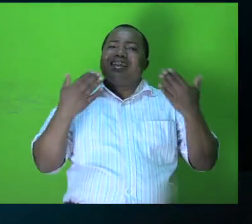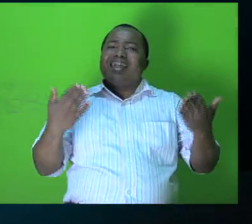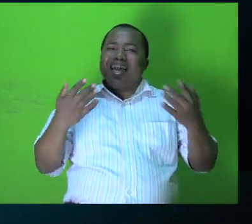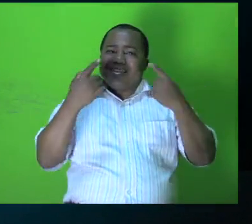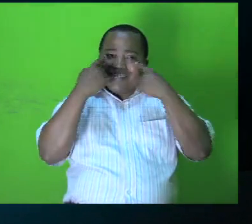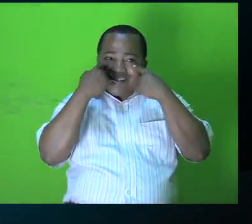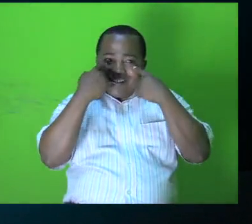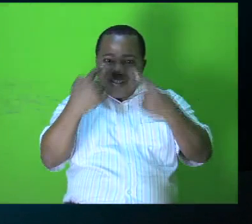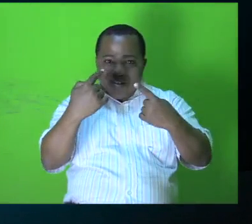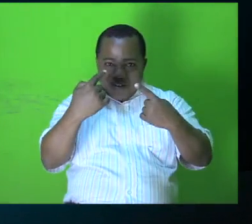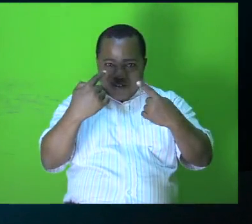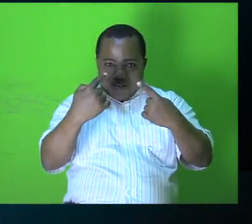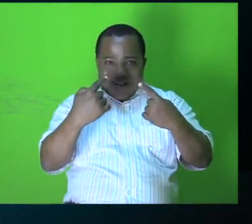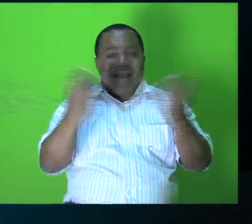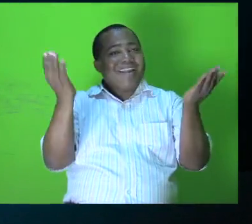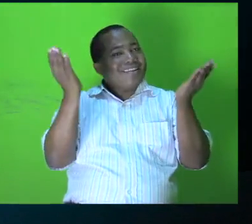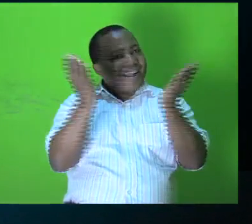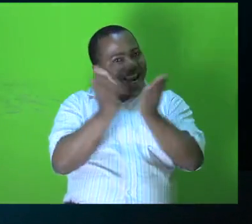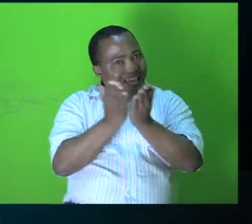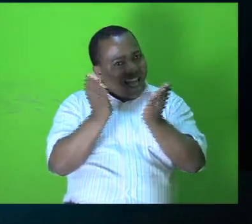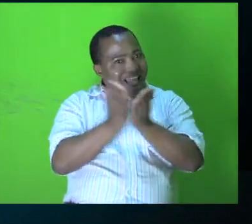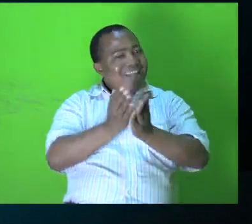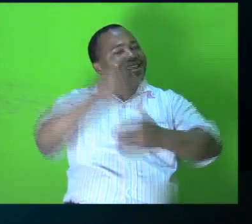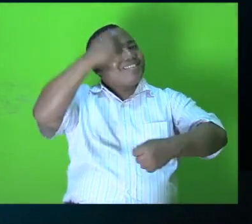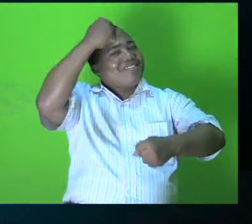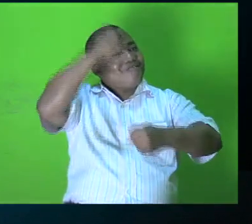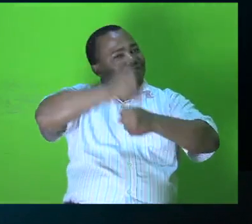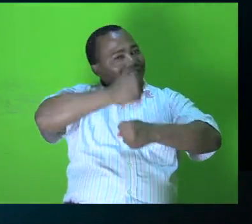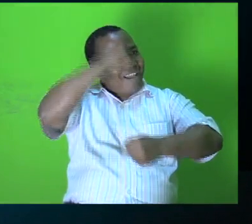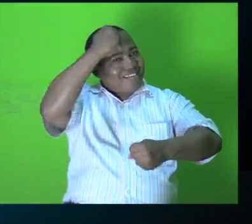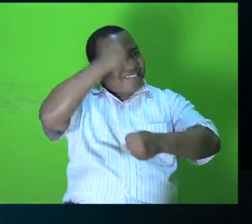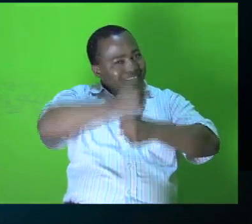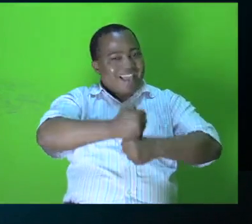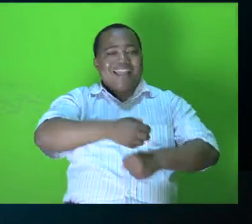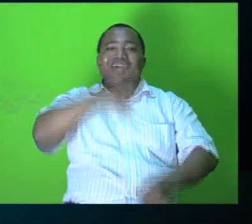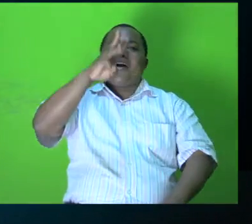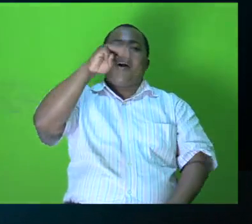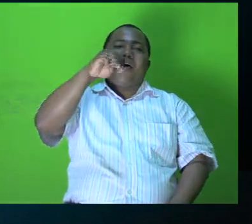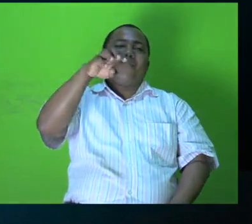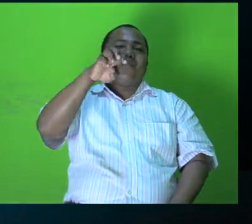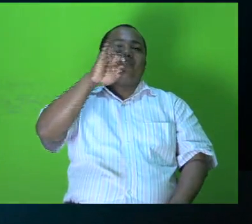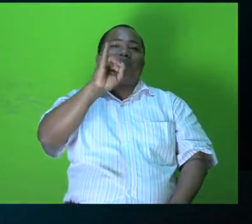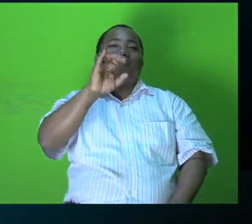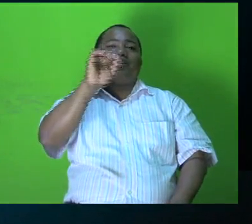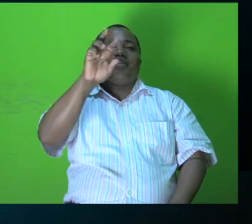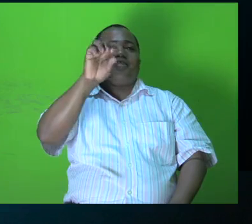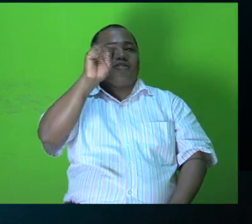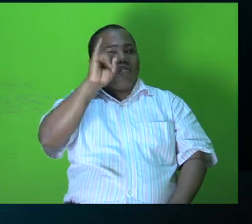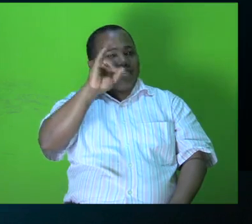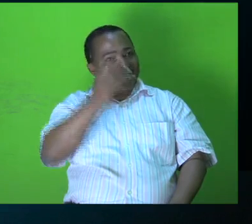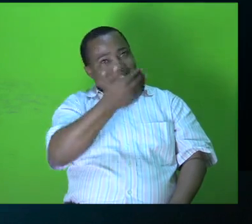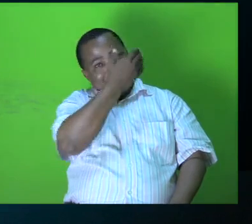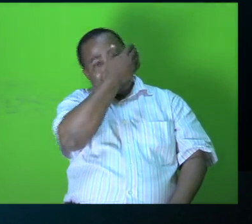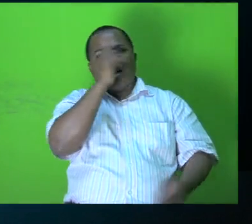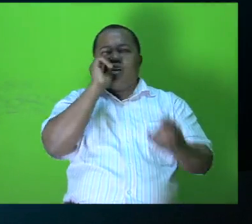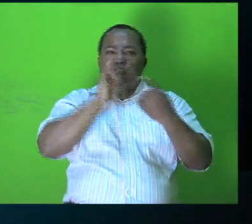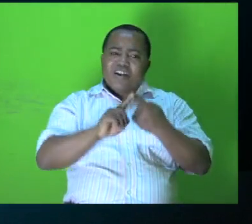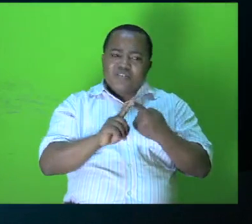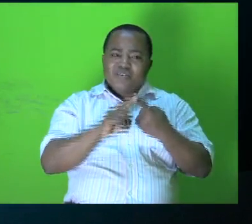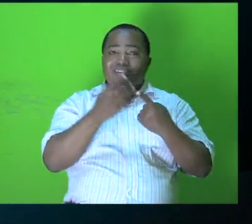look and learn on the function of meiosis. The first one